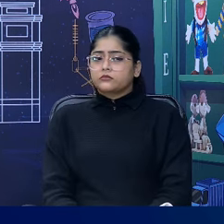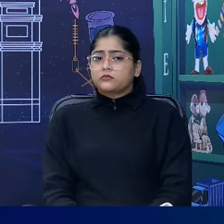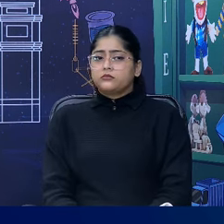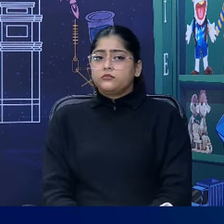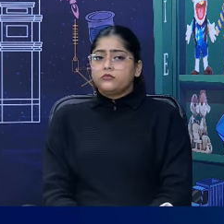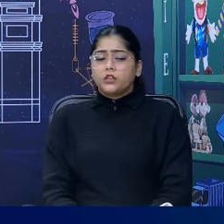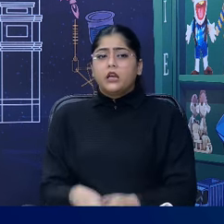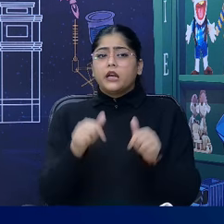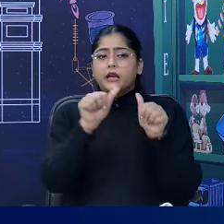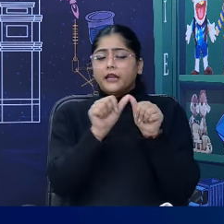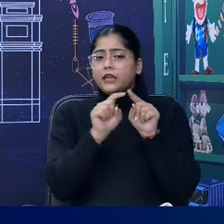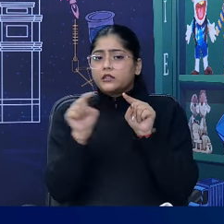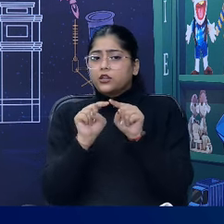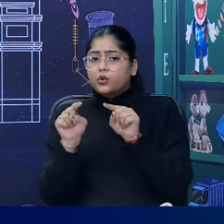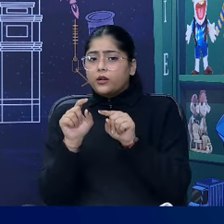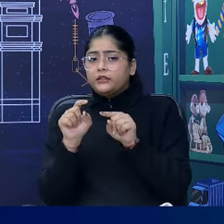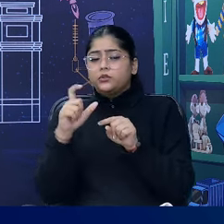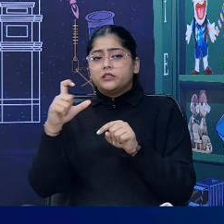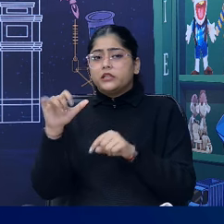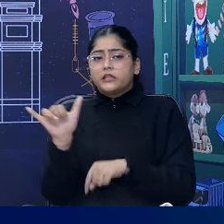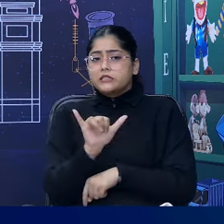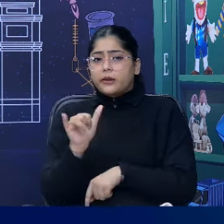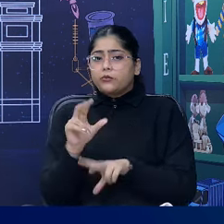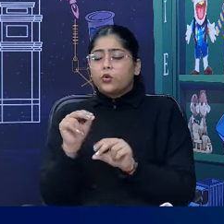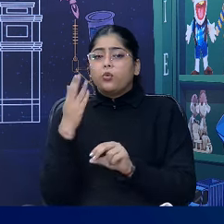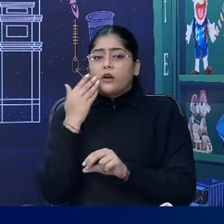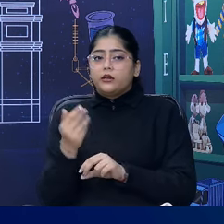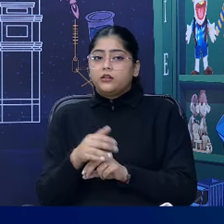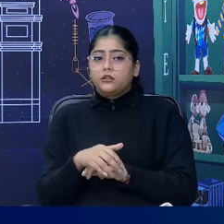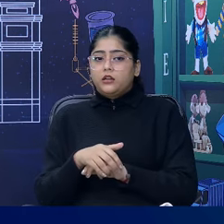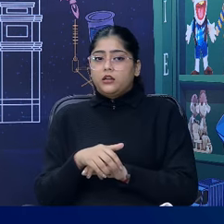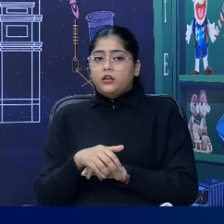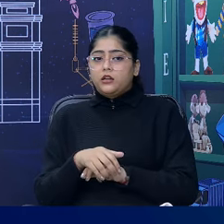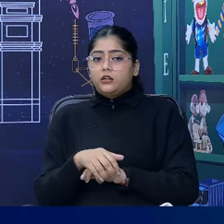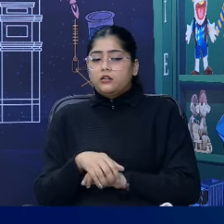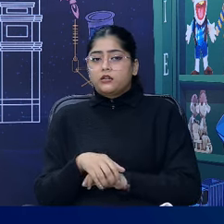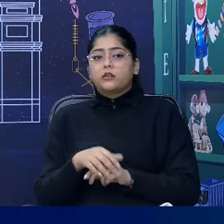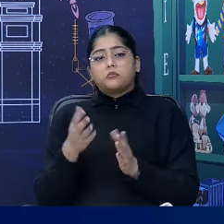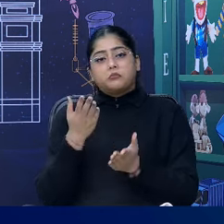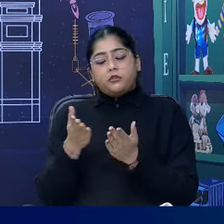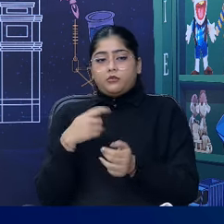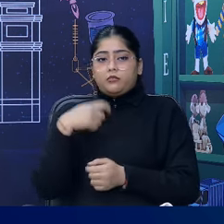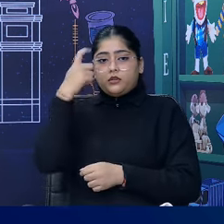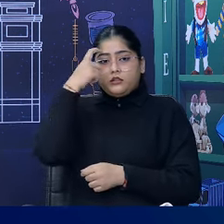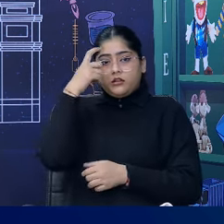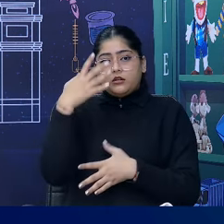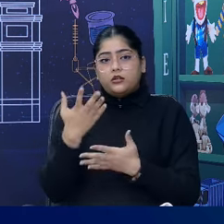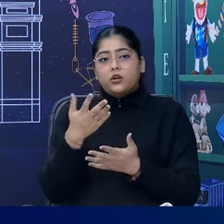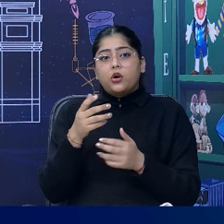A is not equivalent to C. C. Because I guess there is a thing of odd and even.